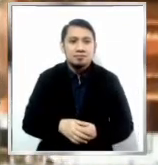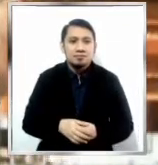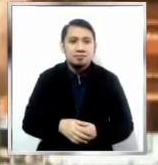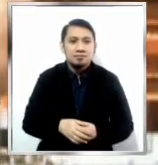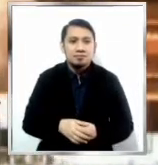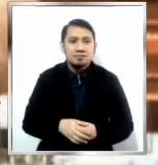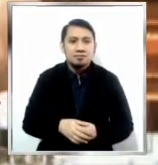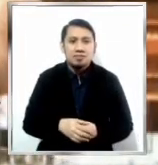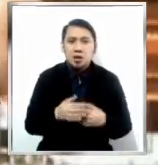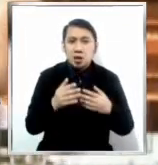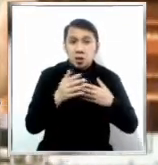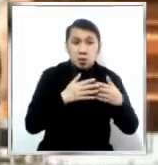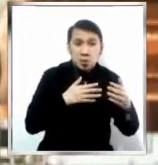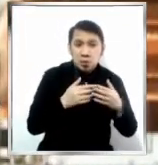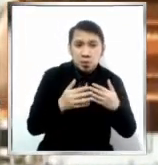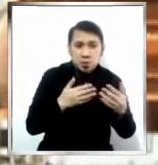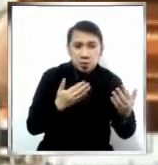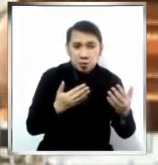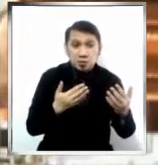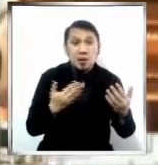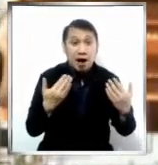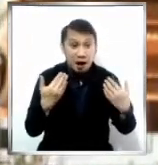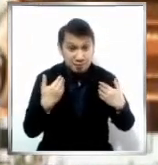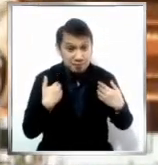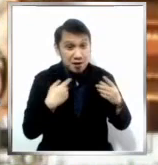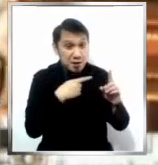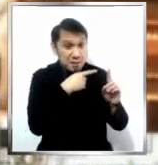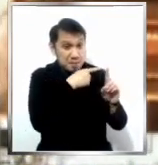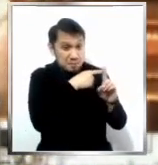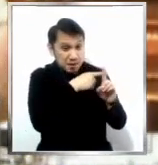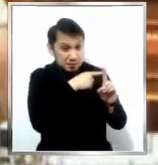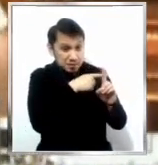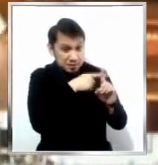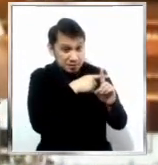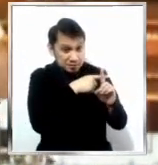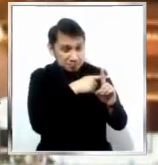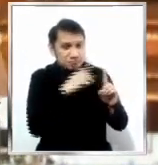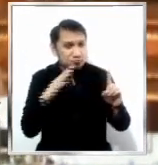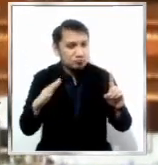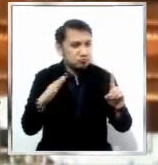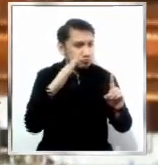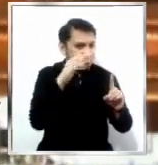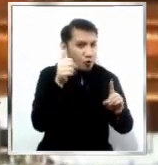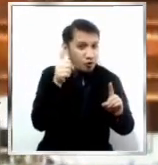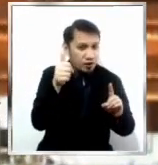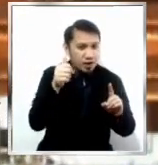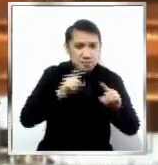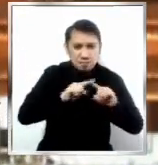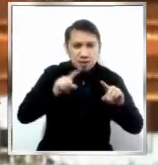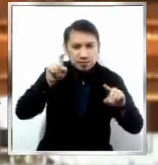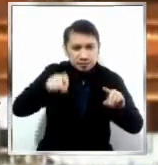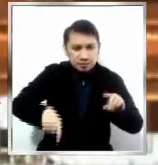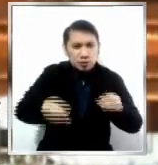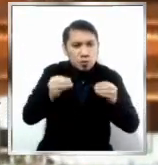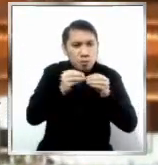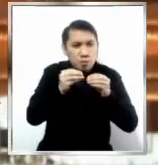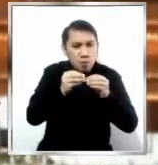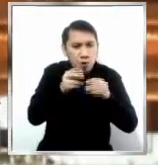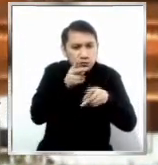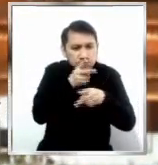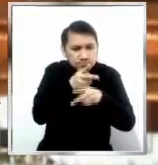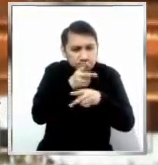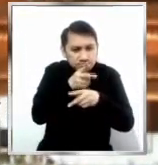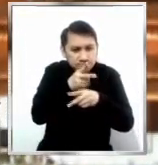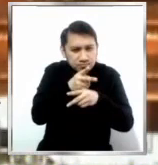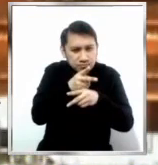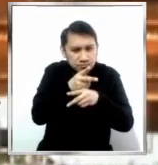Despite these positive developments, we would still be vigilant and not let complacency overwhelm us and reduce our sacrifice to a